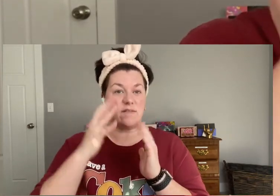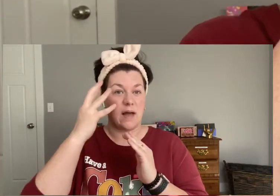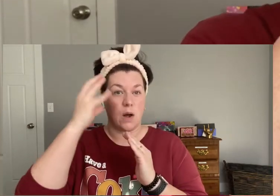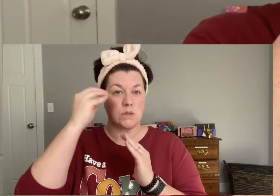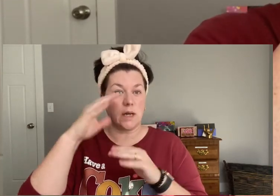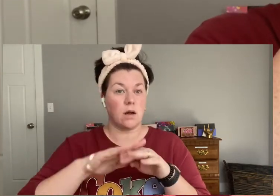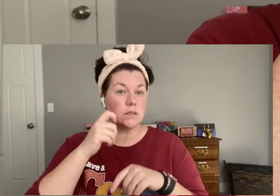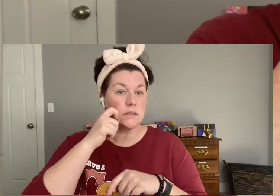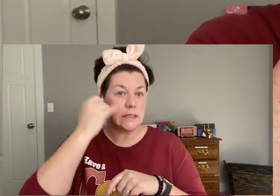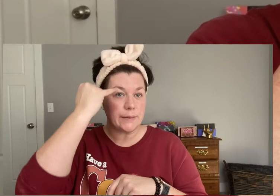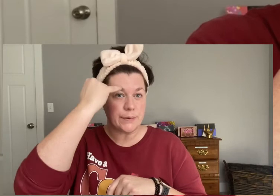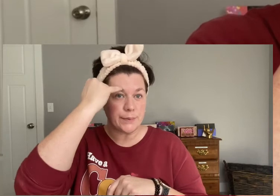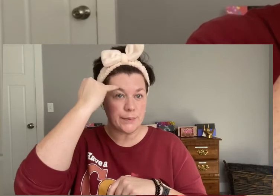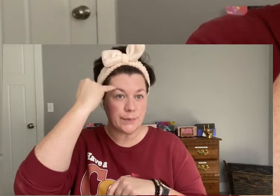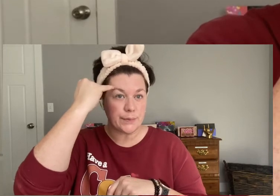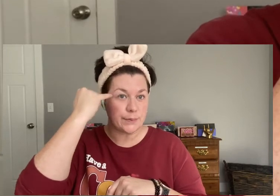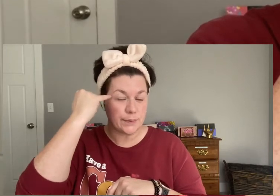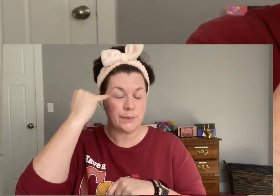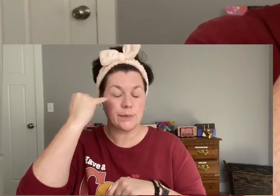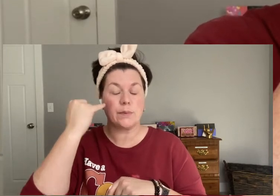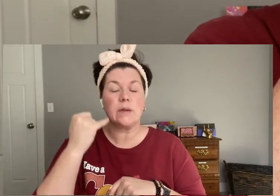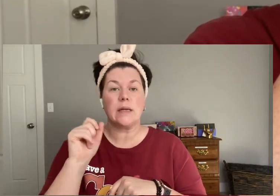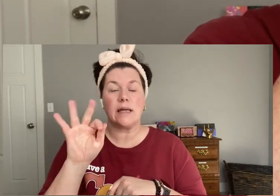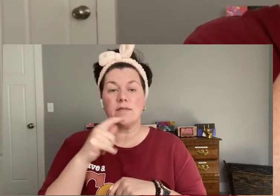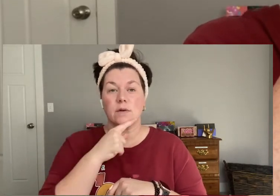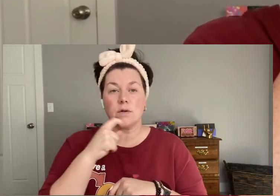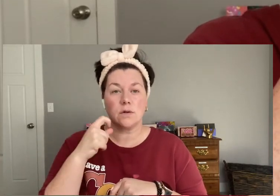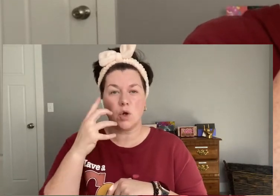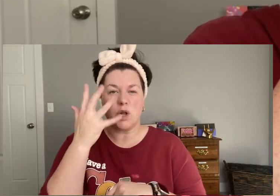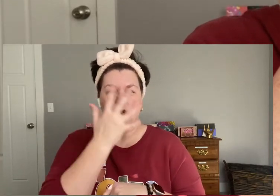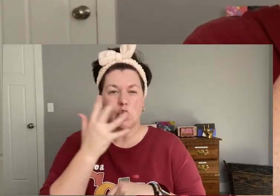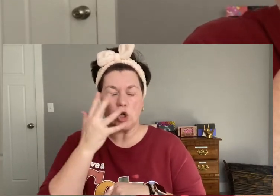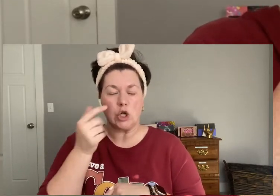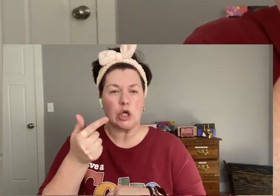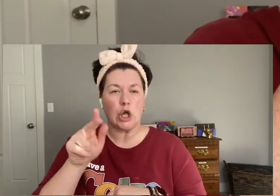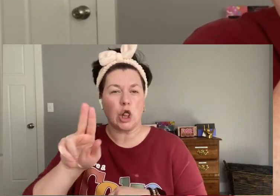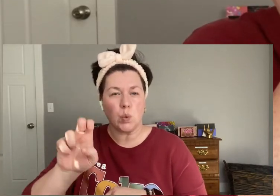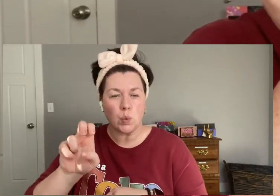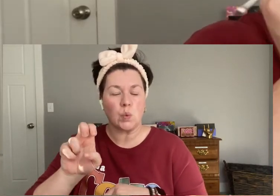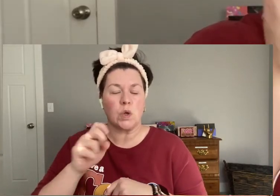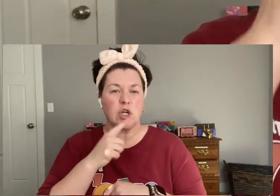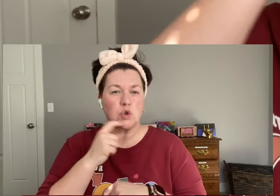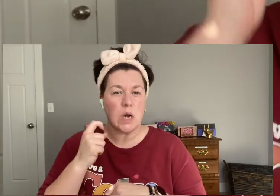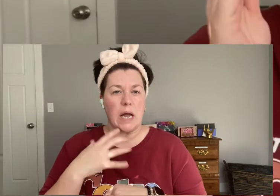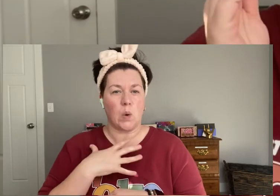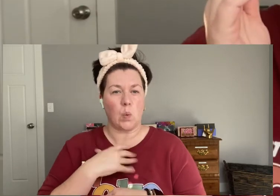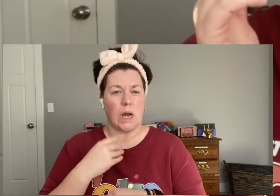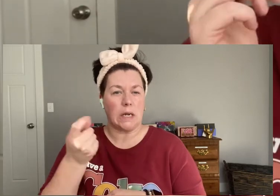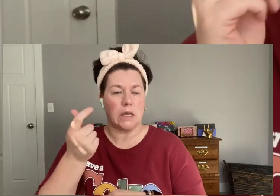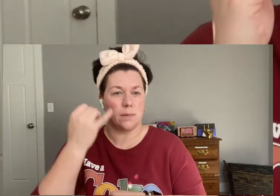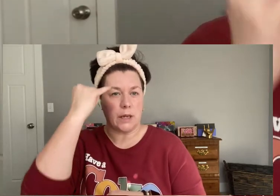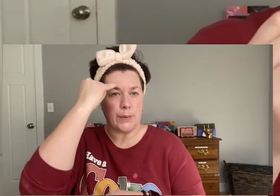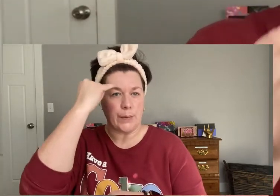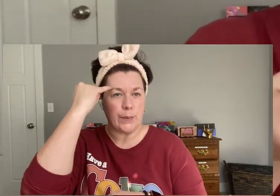And I do try to keep the product from going away from my